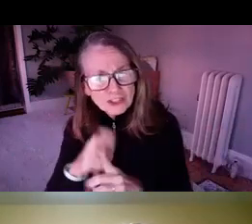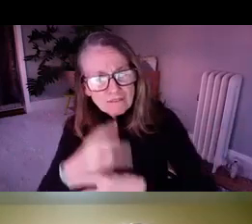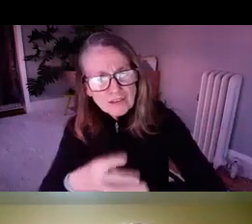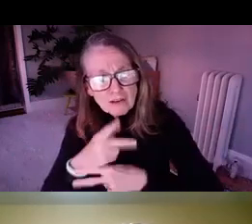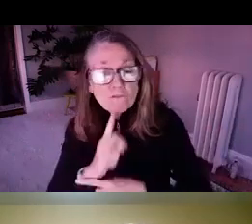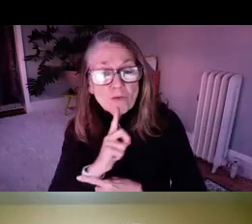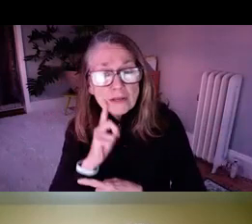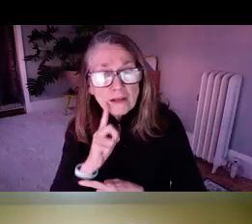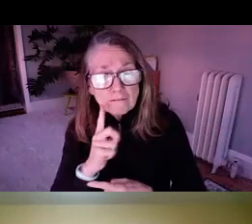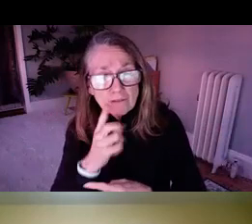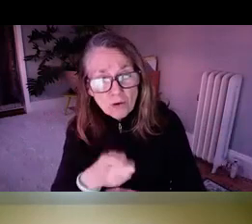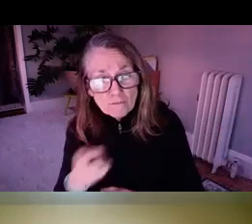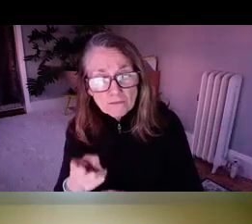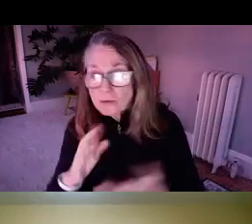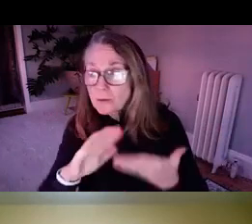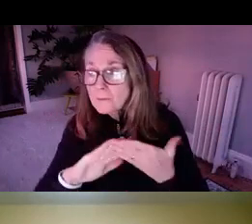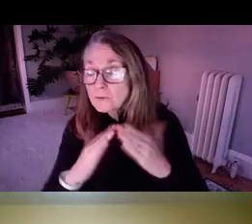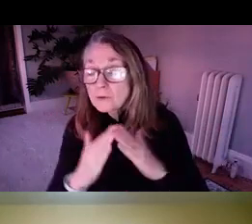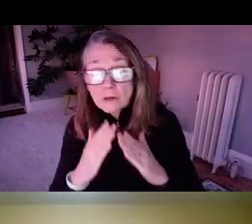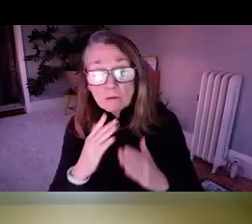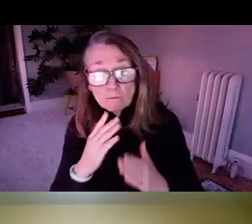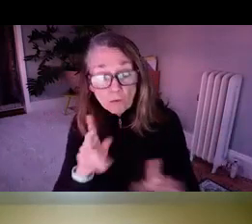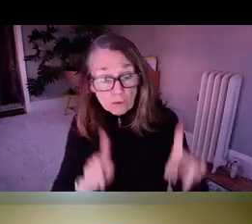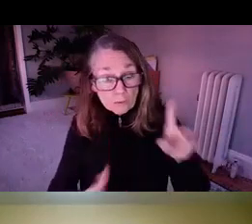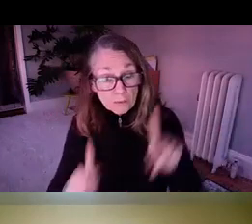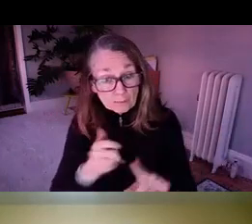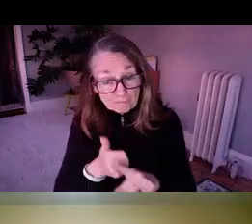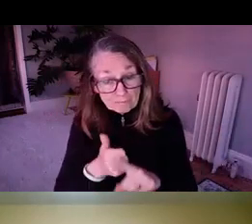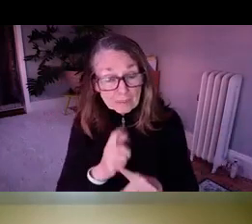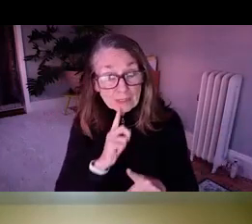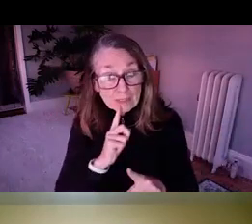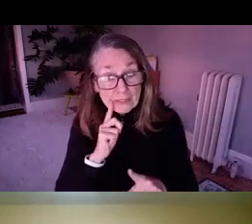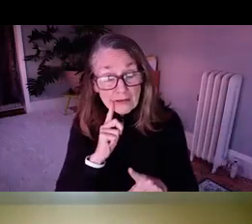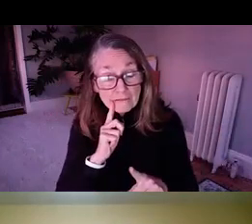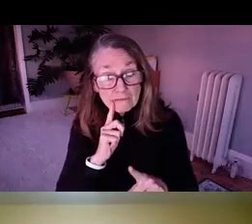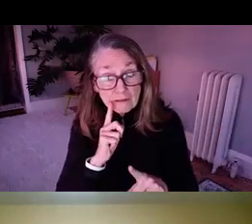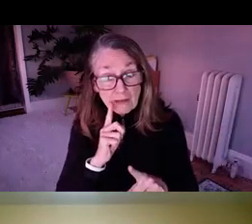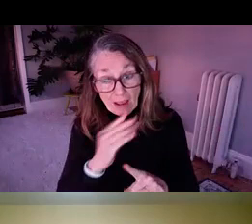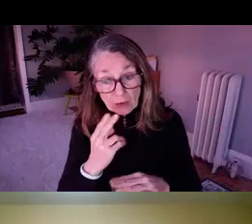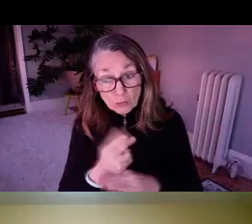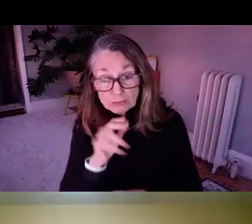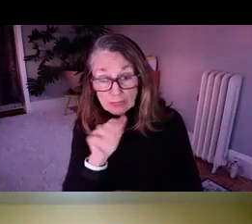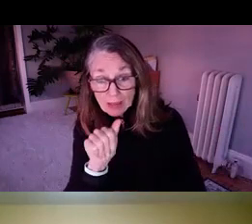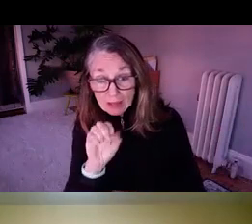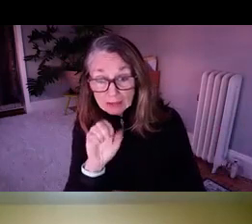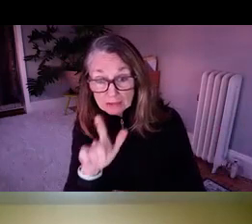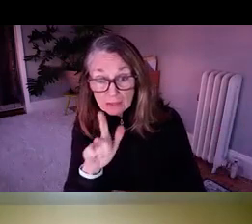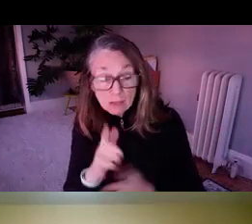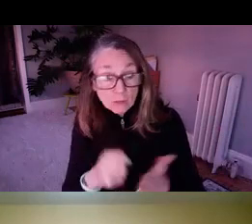hearing community. For those folks who are deaf and are American Sign Language users and require